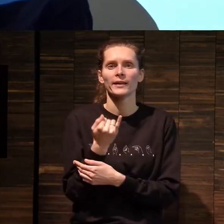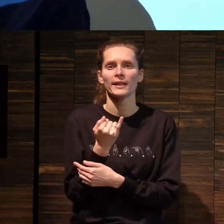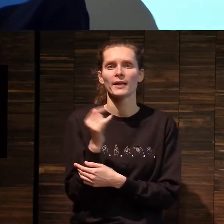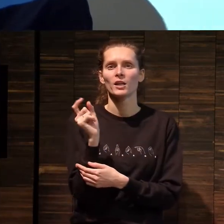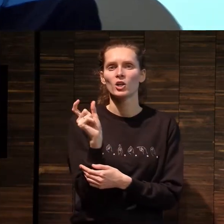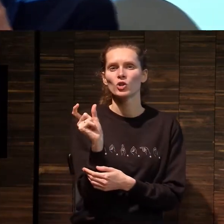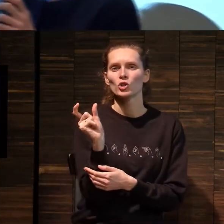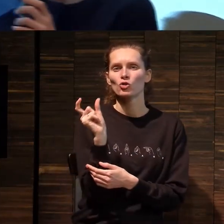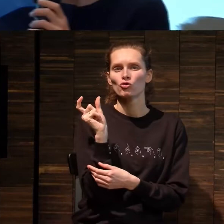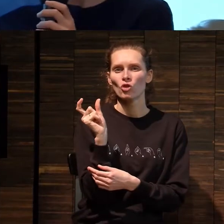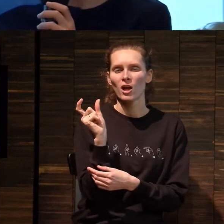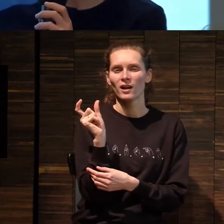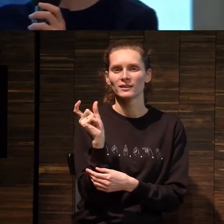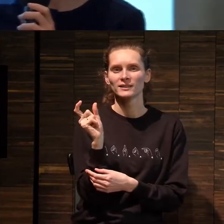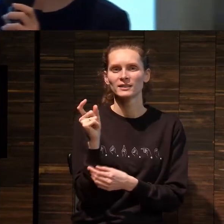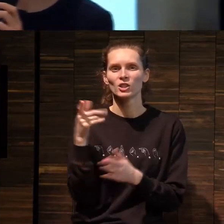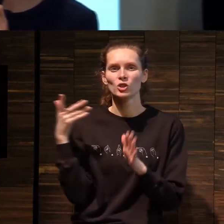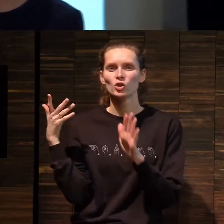t-shirts,